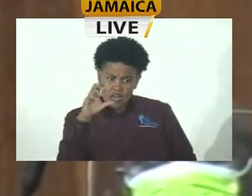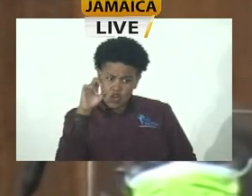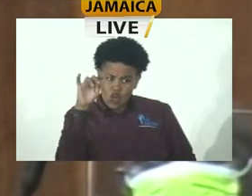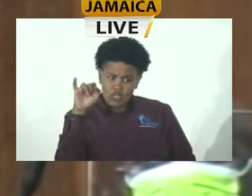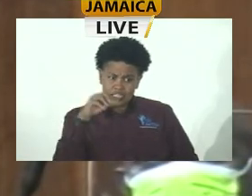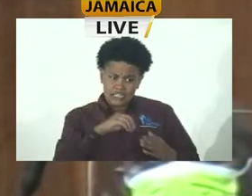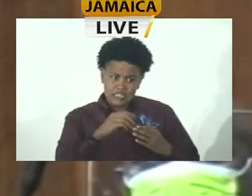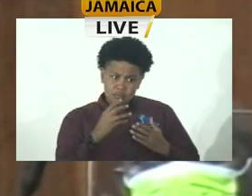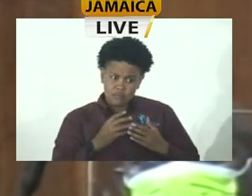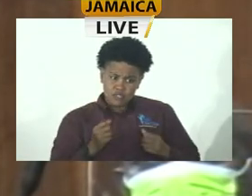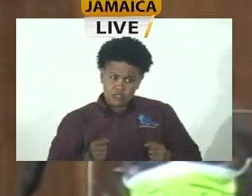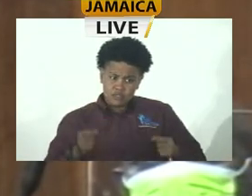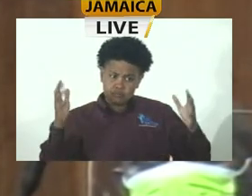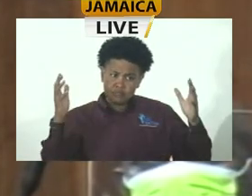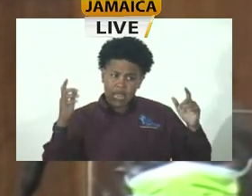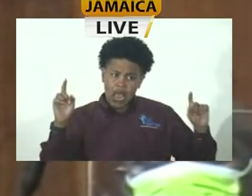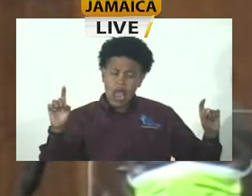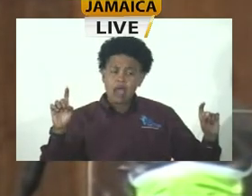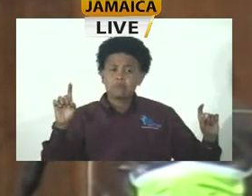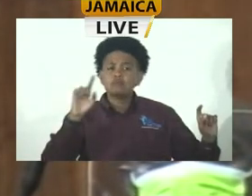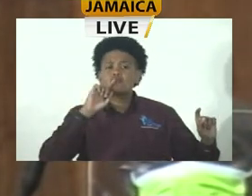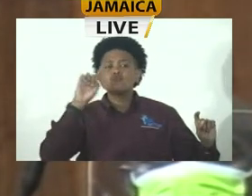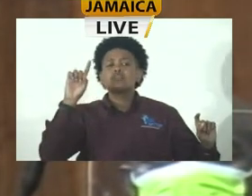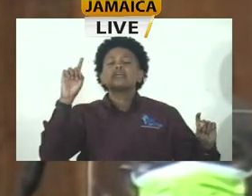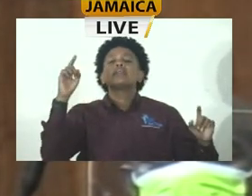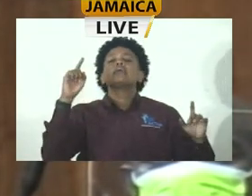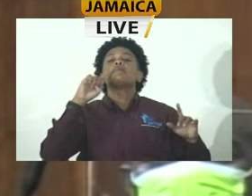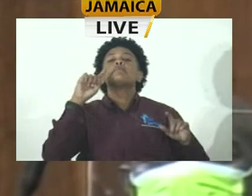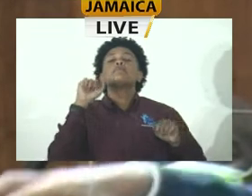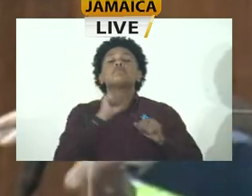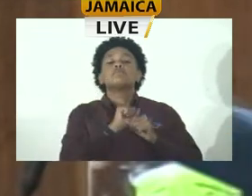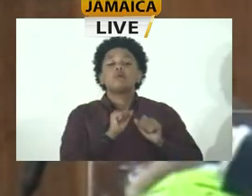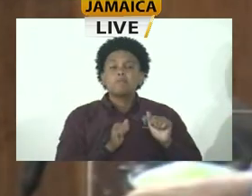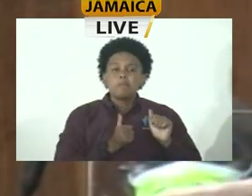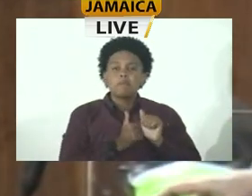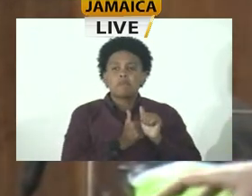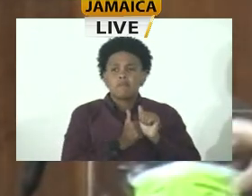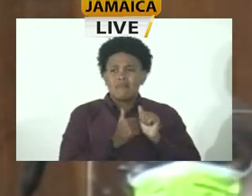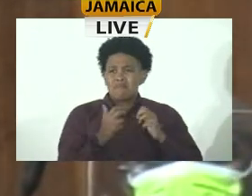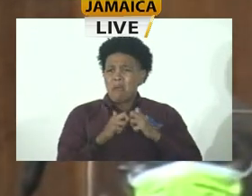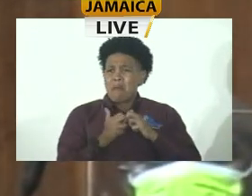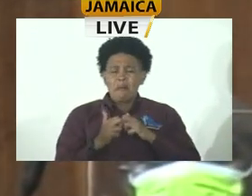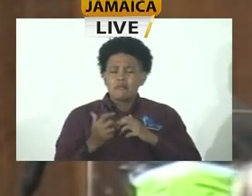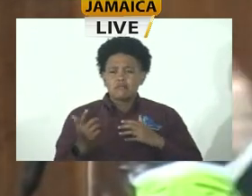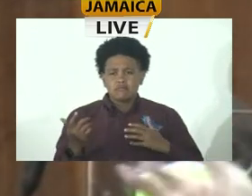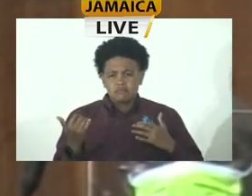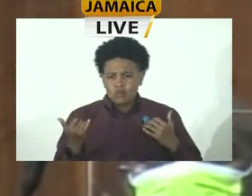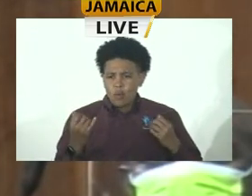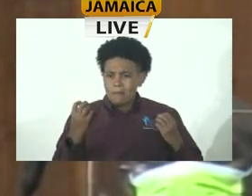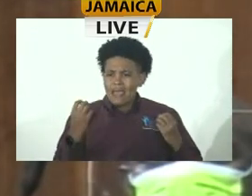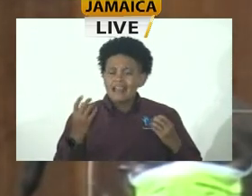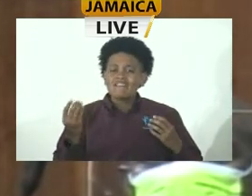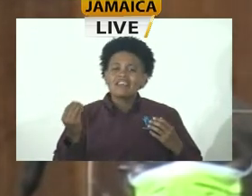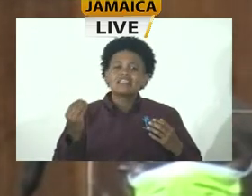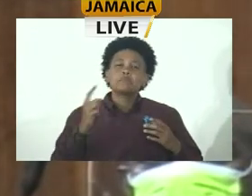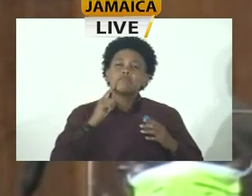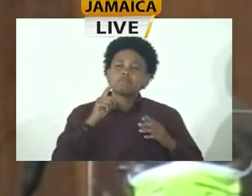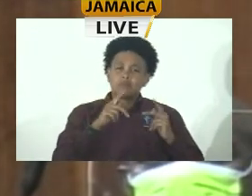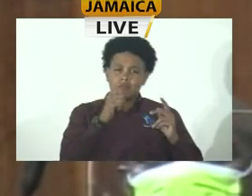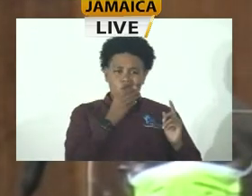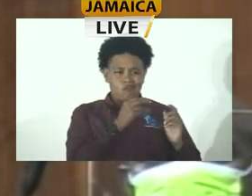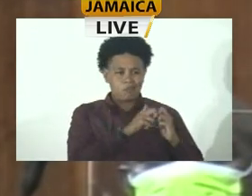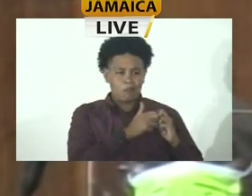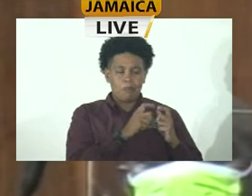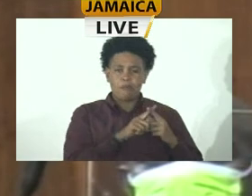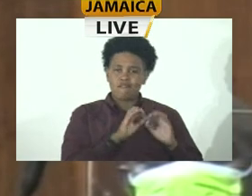prison to con to make up with many of the victims and families that have abandoned them and this is